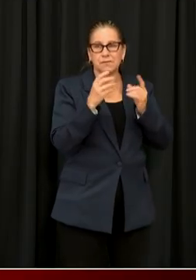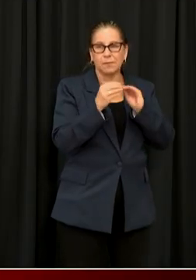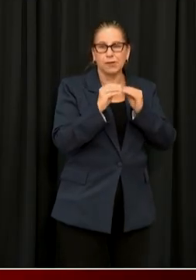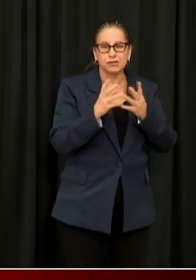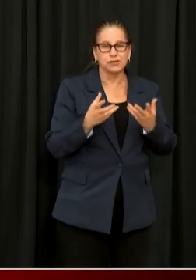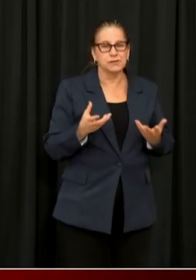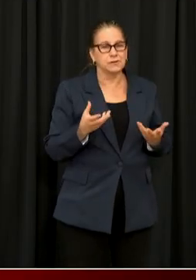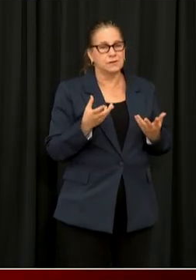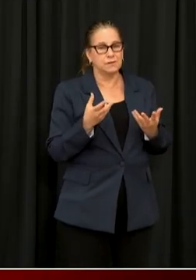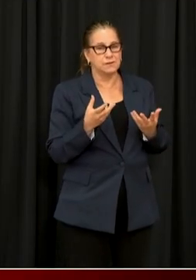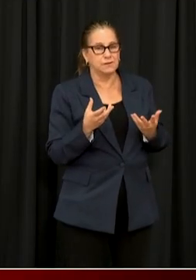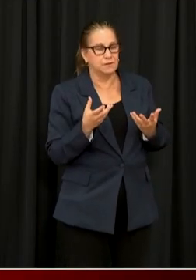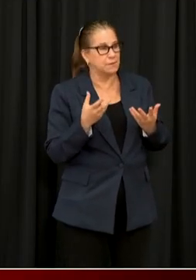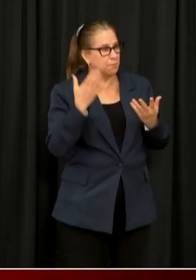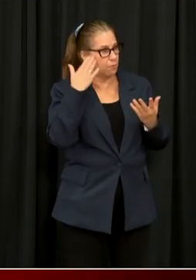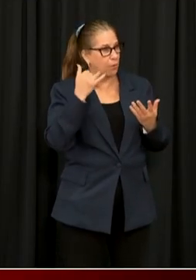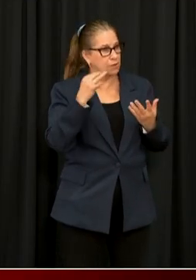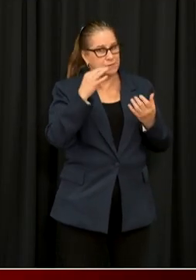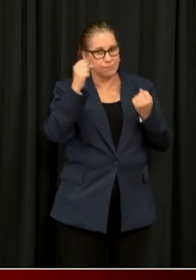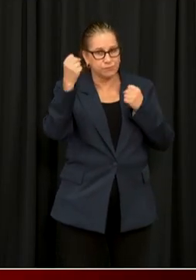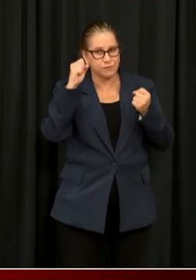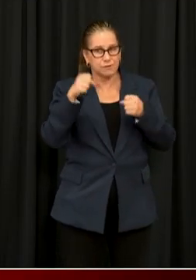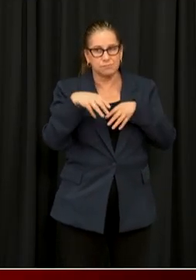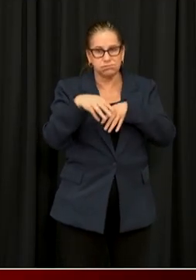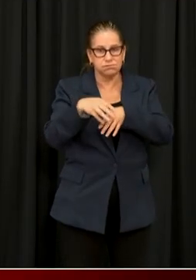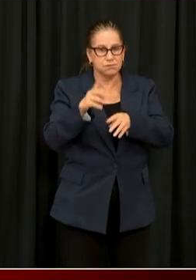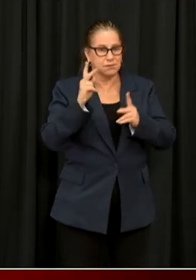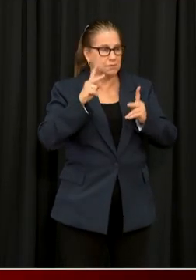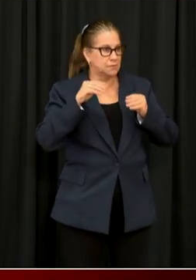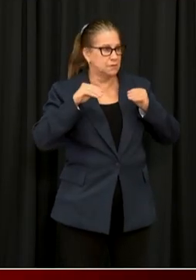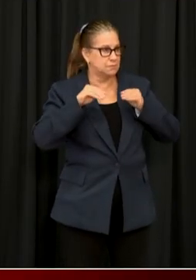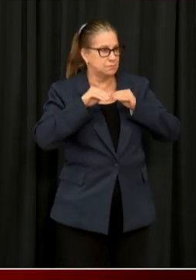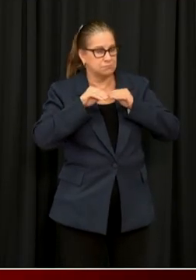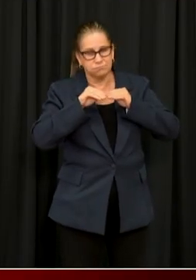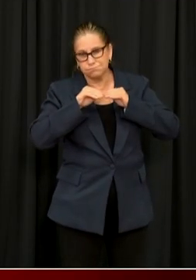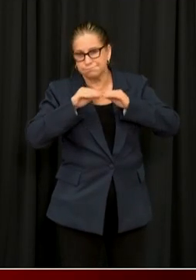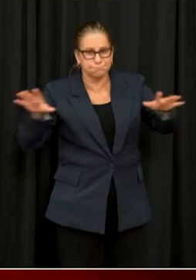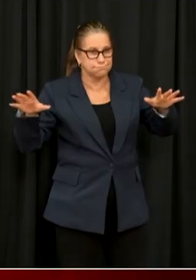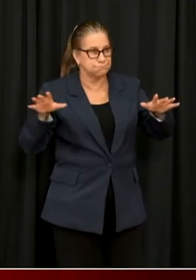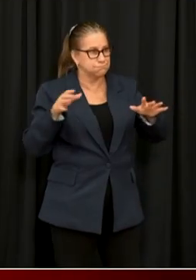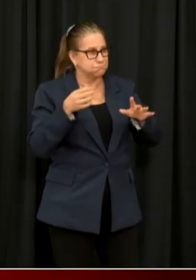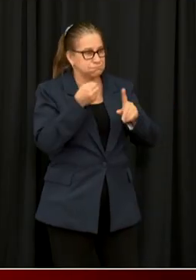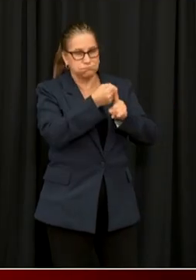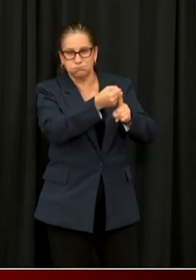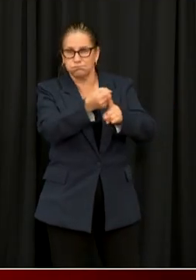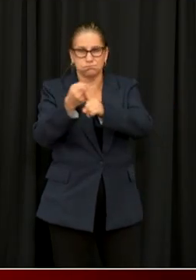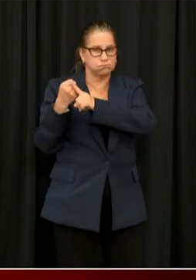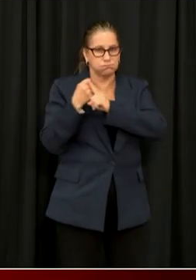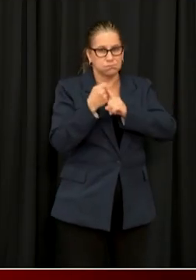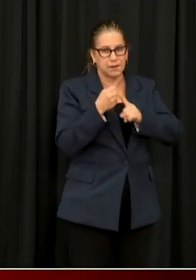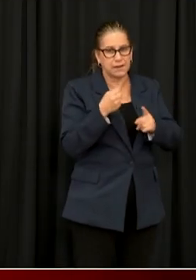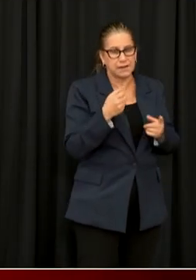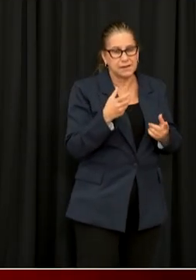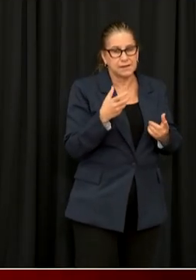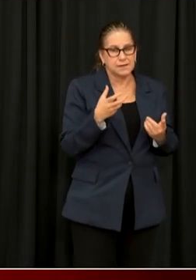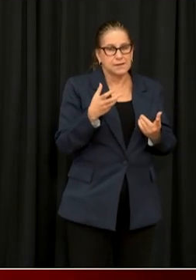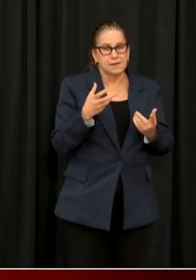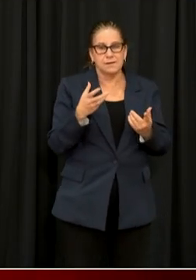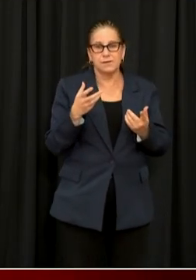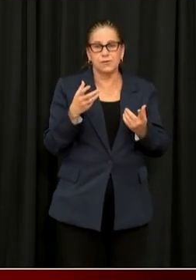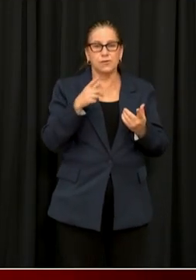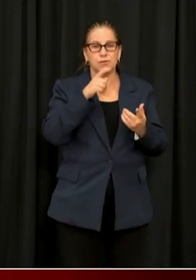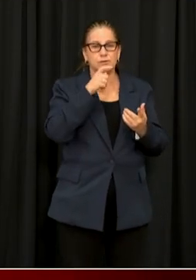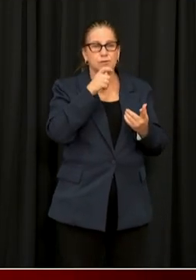when the protests were the most intense, would you advise that any member of the security contingent, be it